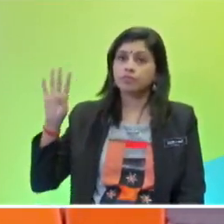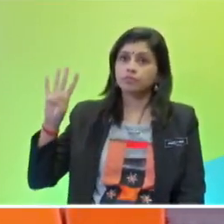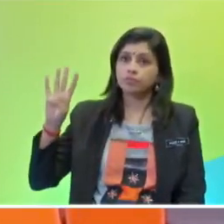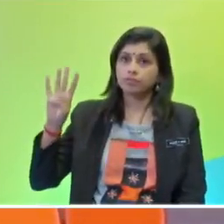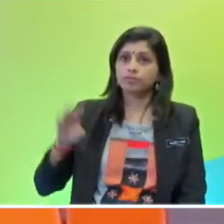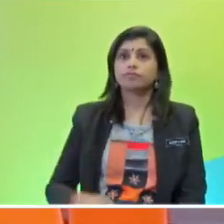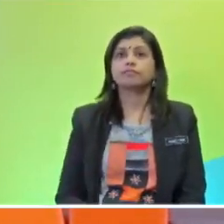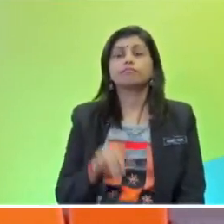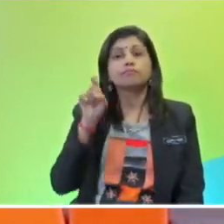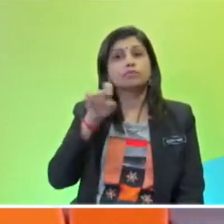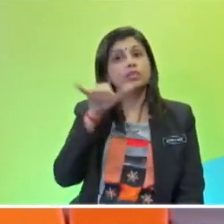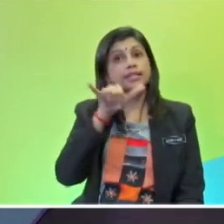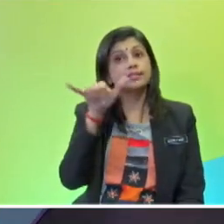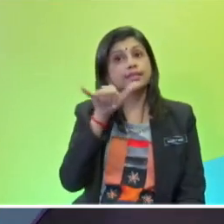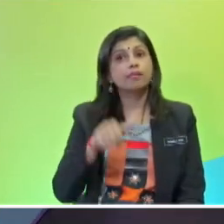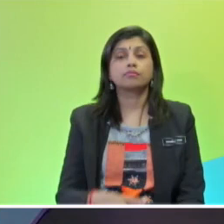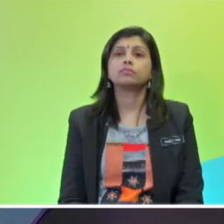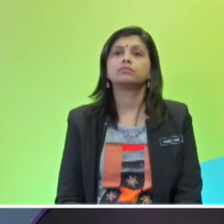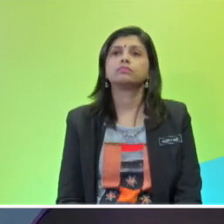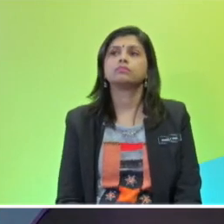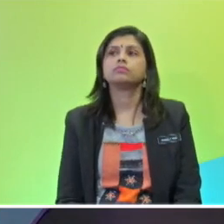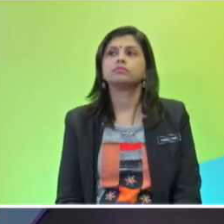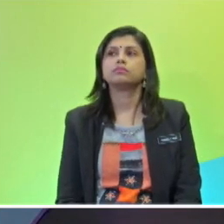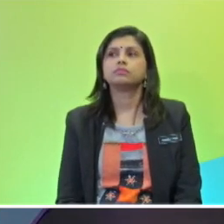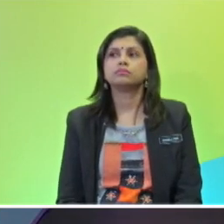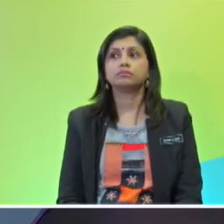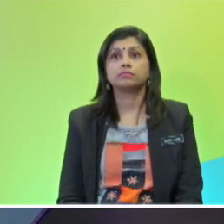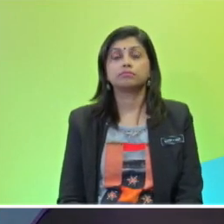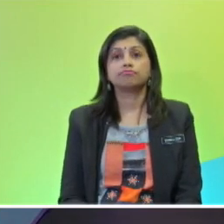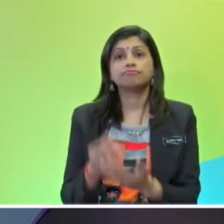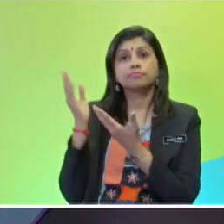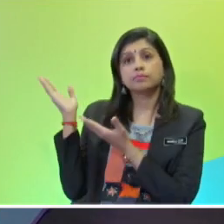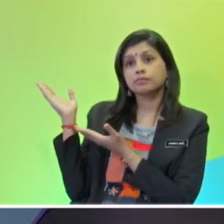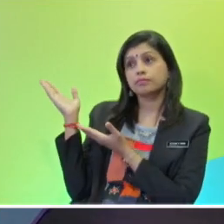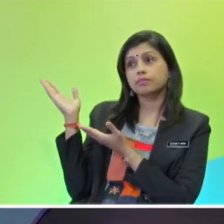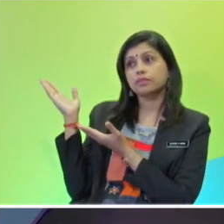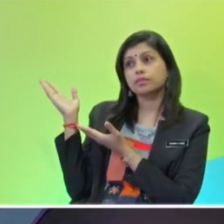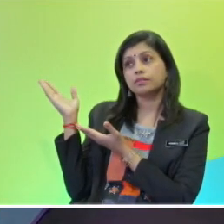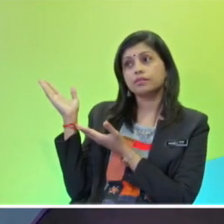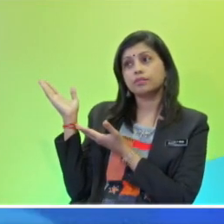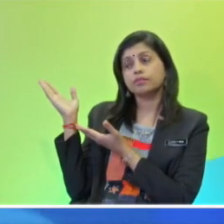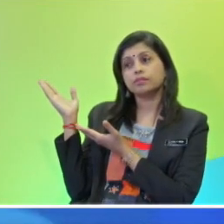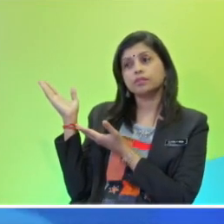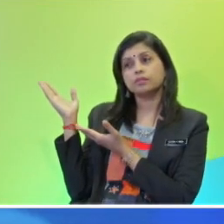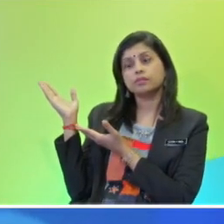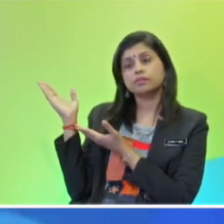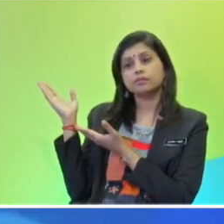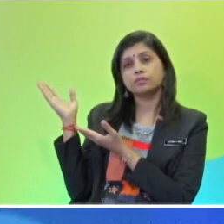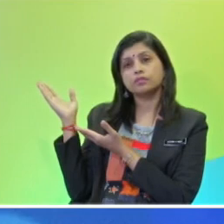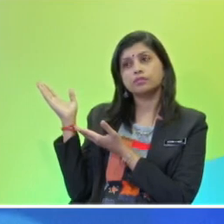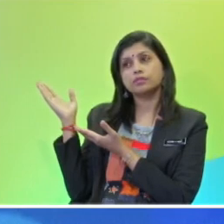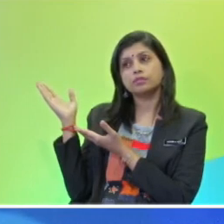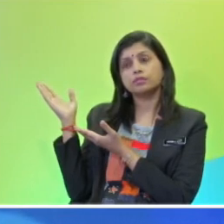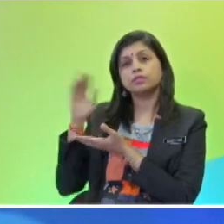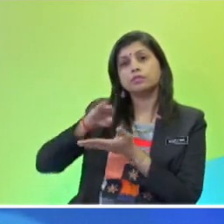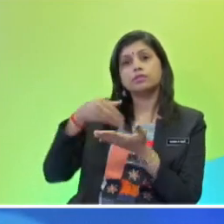Okay. So now, after I shaded, in total now there are 20 Yes, you must find parts. what is the total parts now.